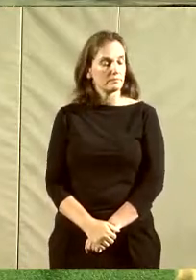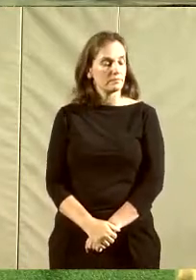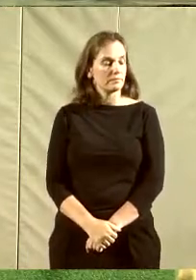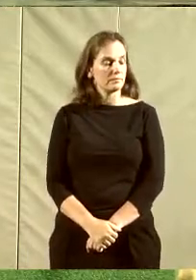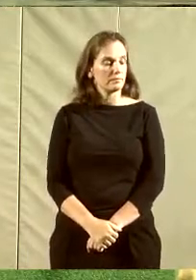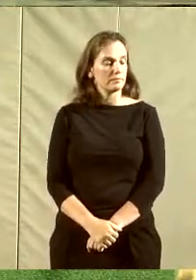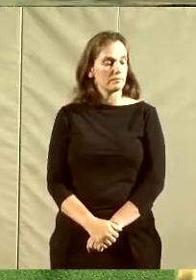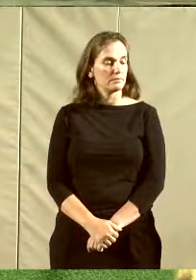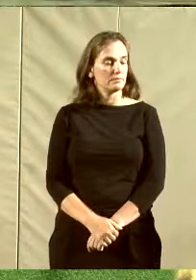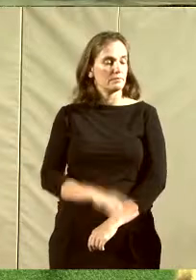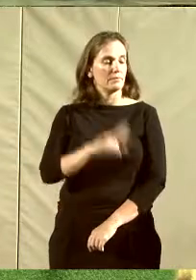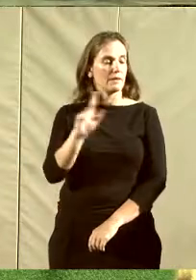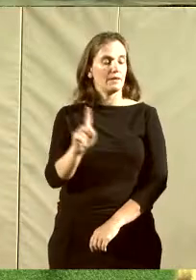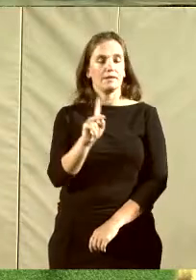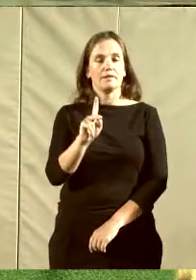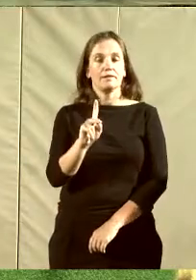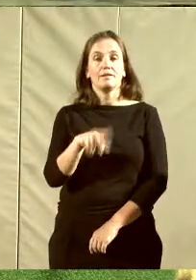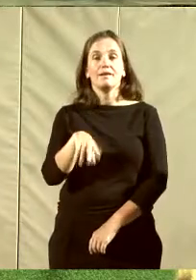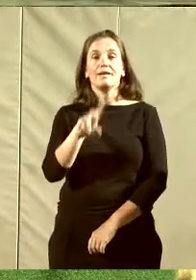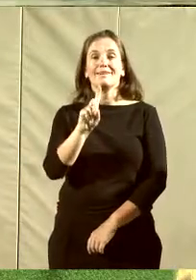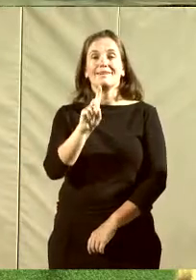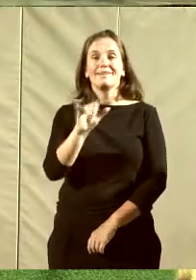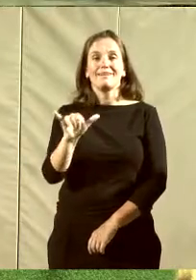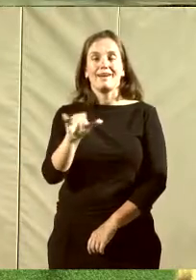Kennedy Lee Dyer.